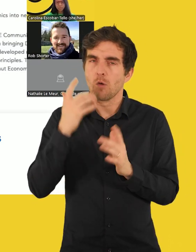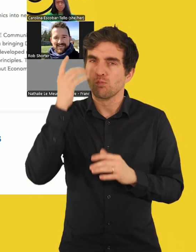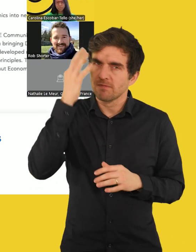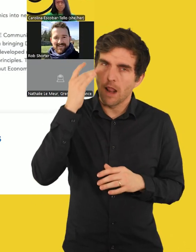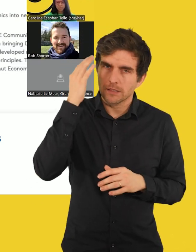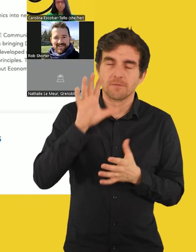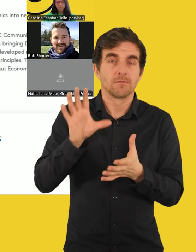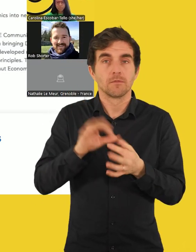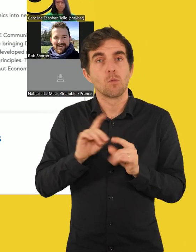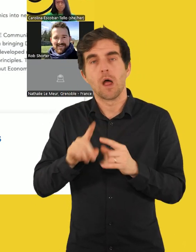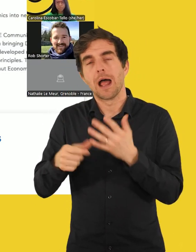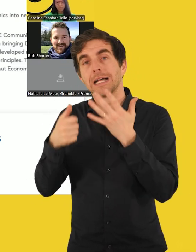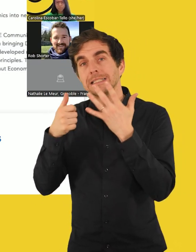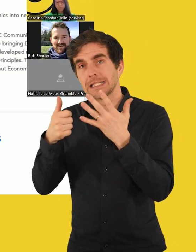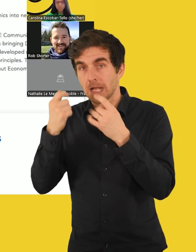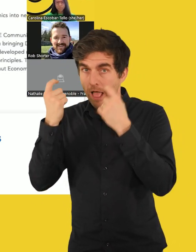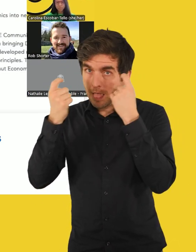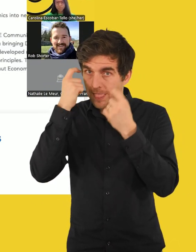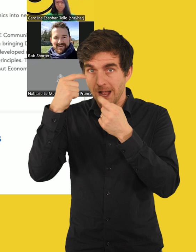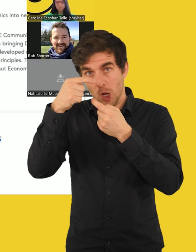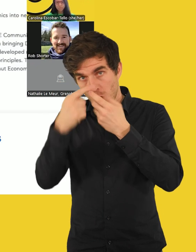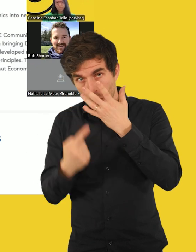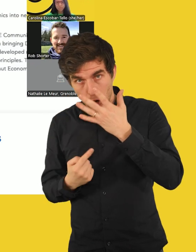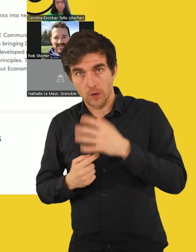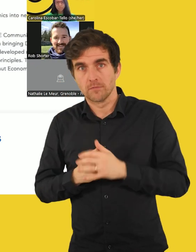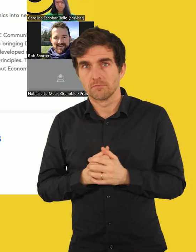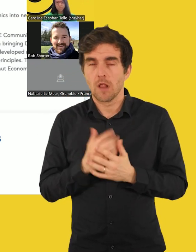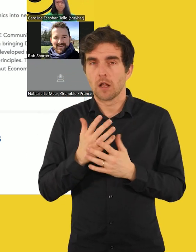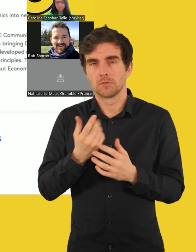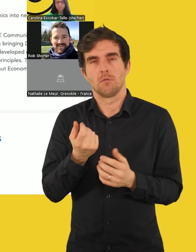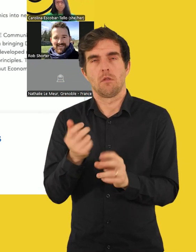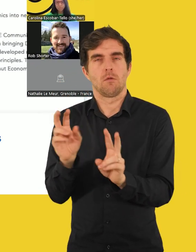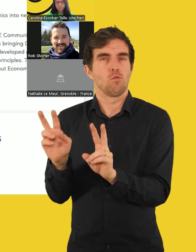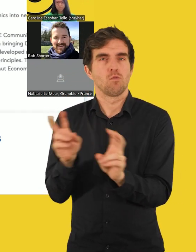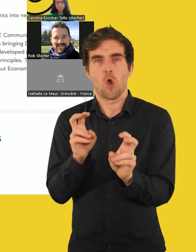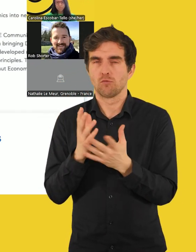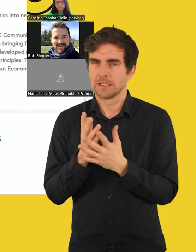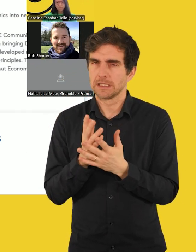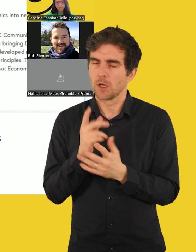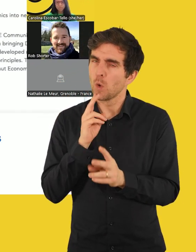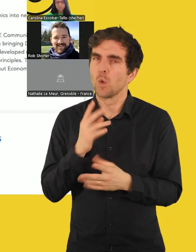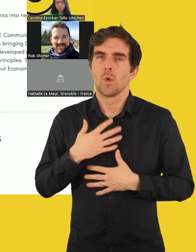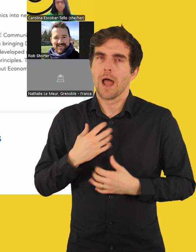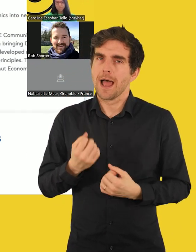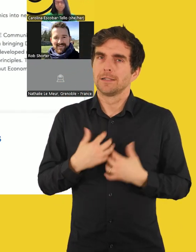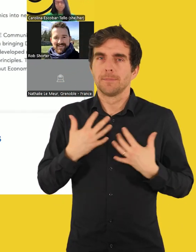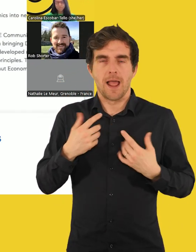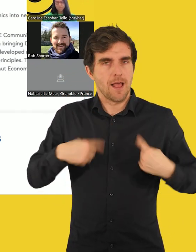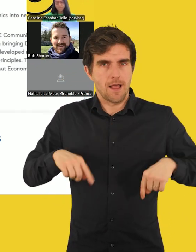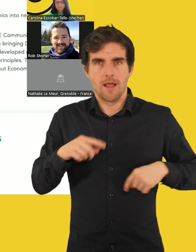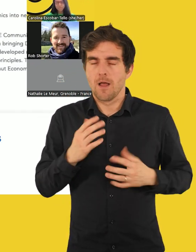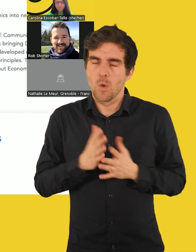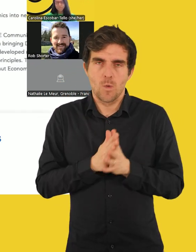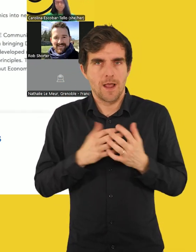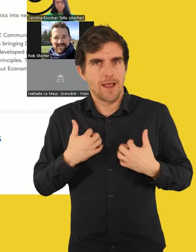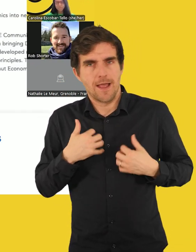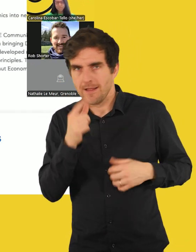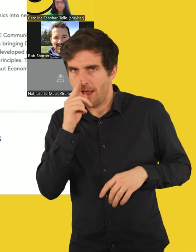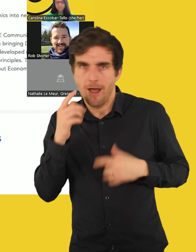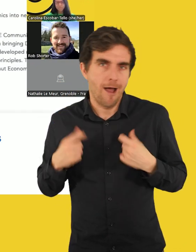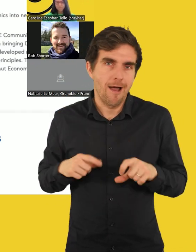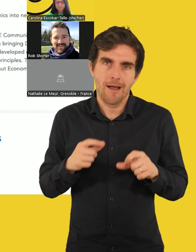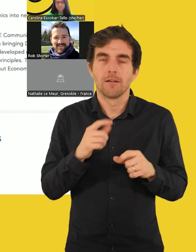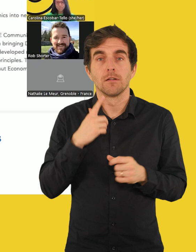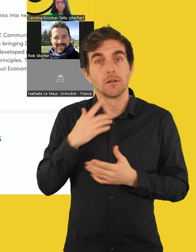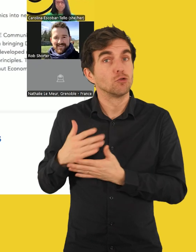that, I want to add reflections from 6 thinkers and small quotes from them that really inspire me and I think can